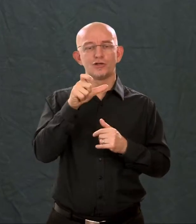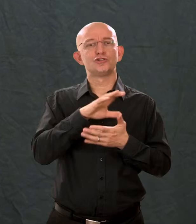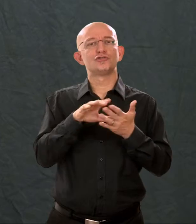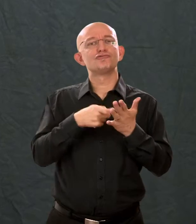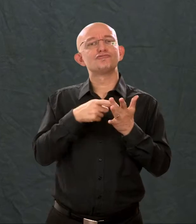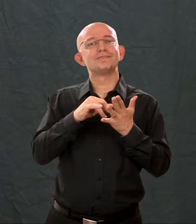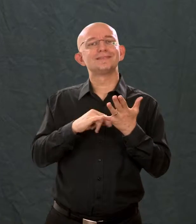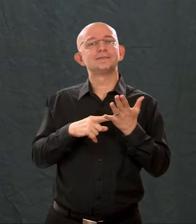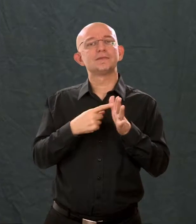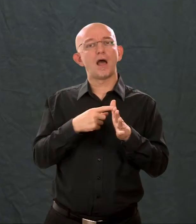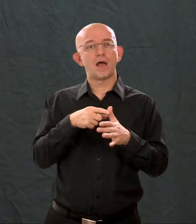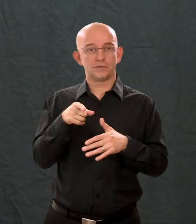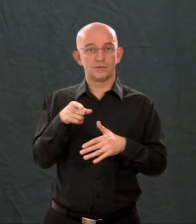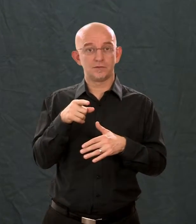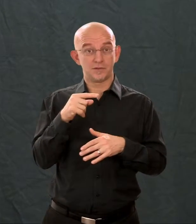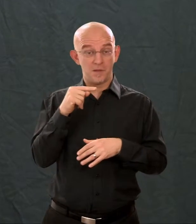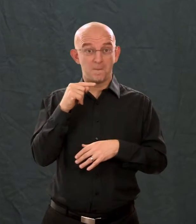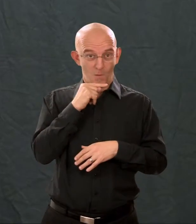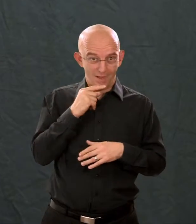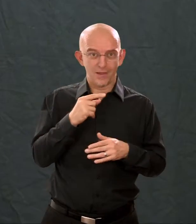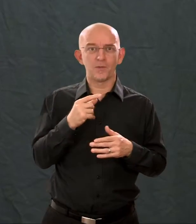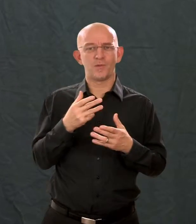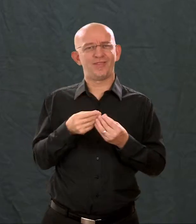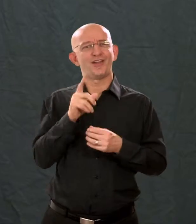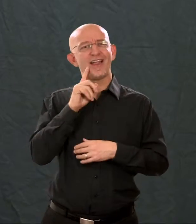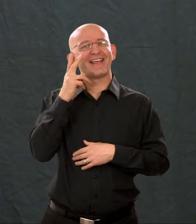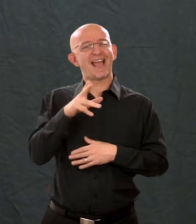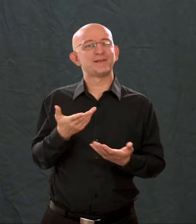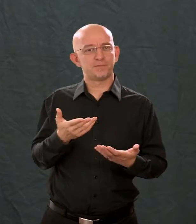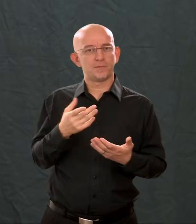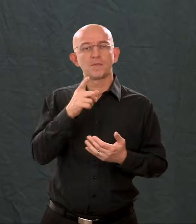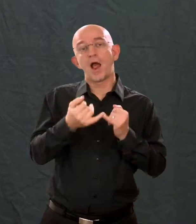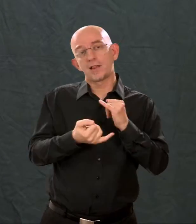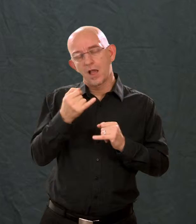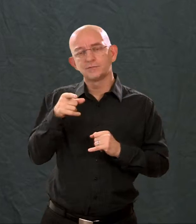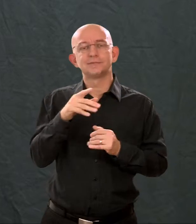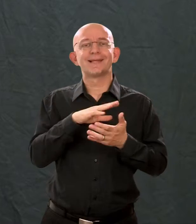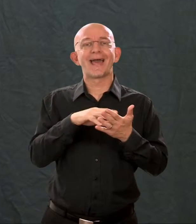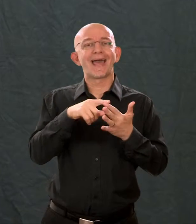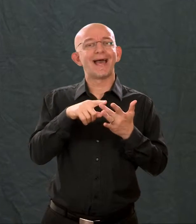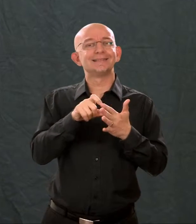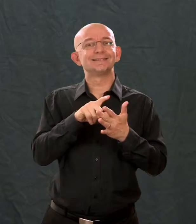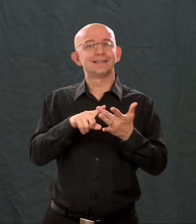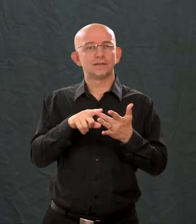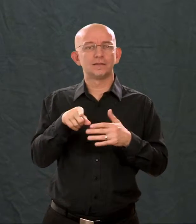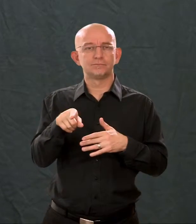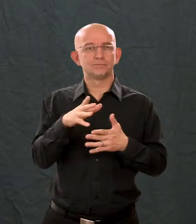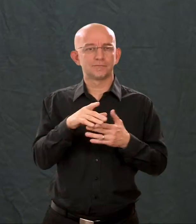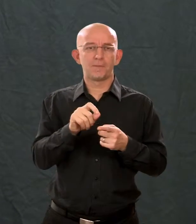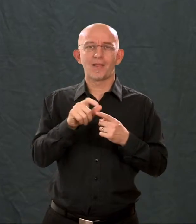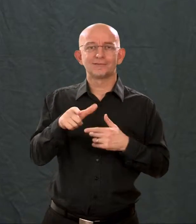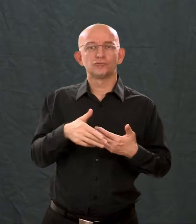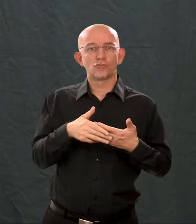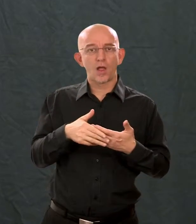also a boy with a girl's name. And the last one was Heidi. And Heidi was a little plastic doll made in